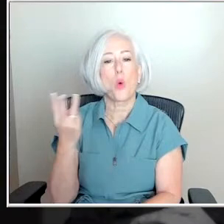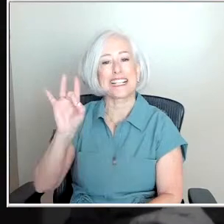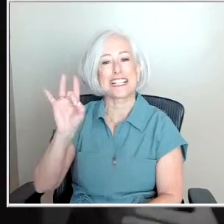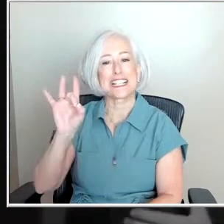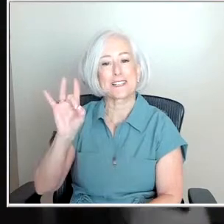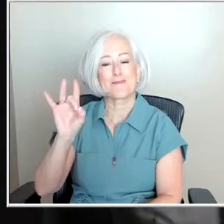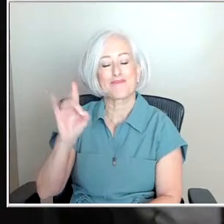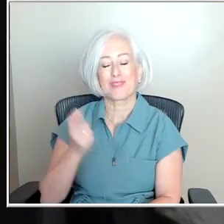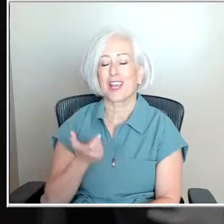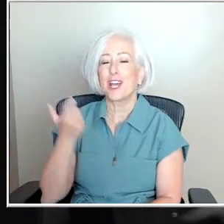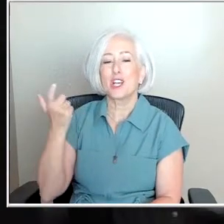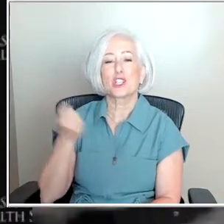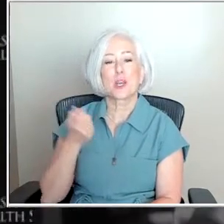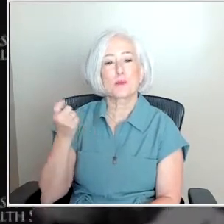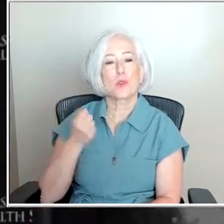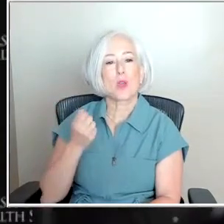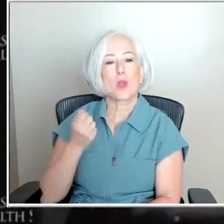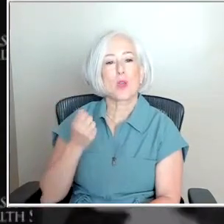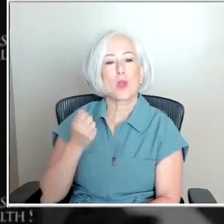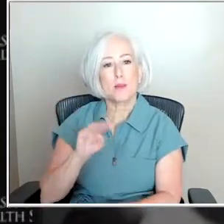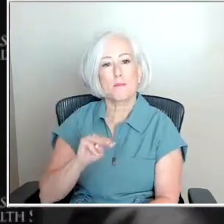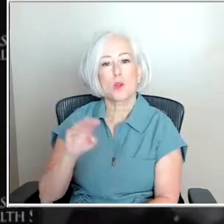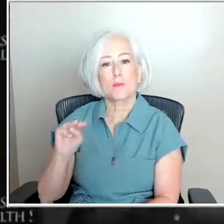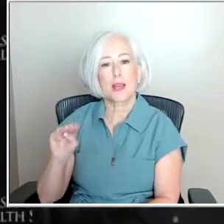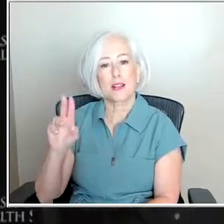Subscribe to our morning medical update and Open